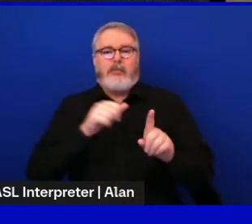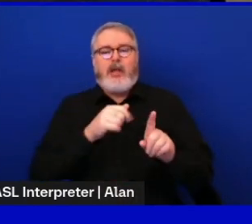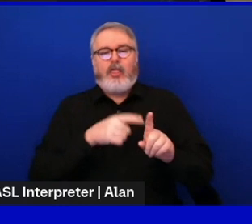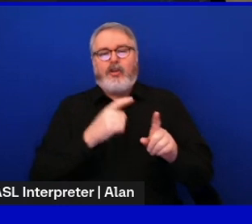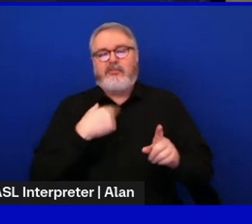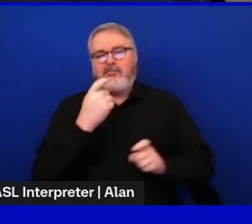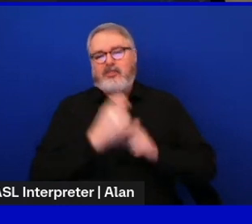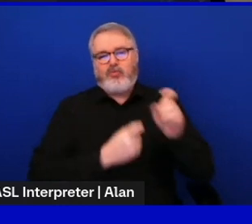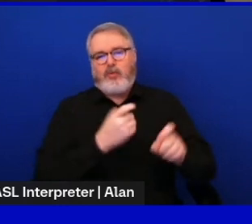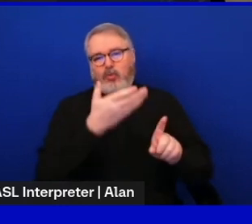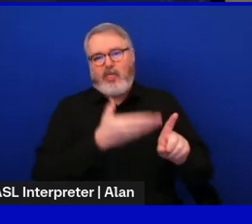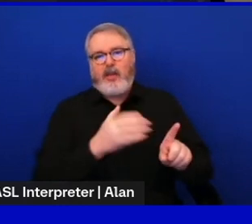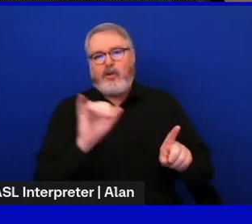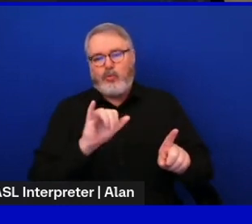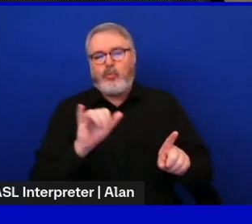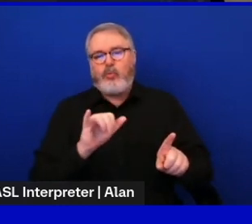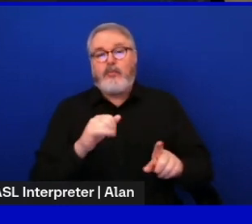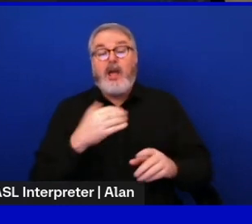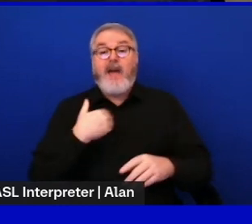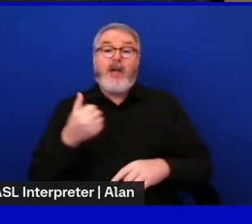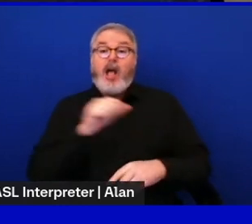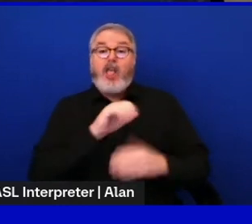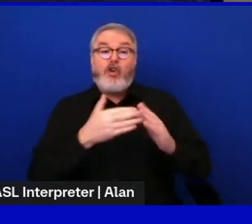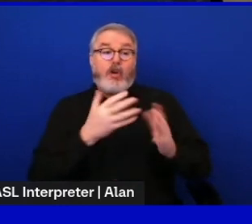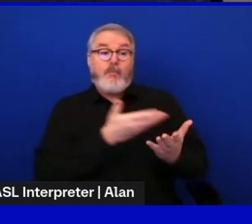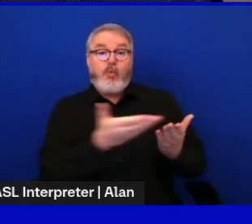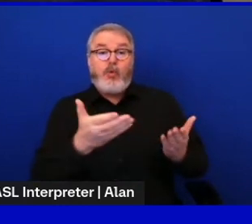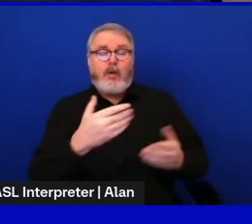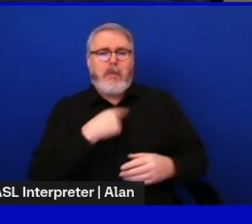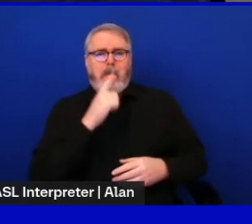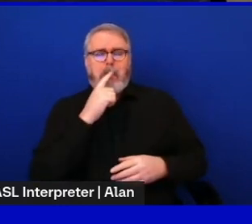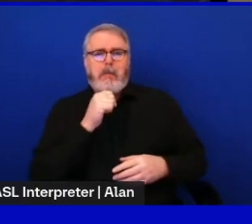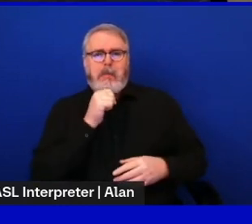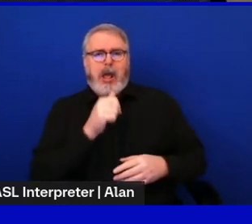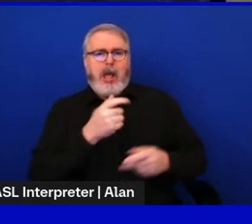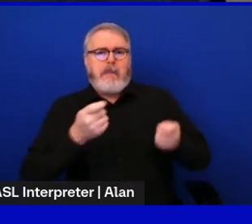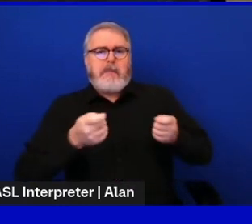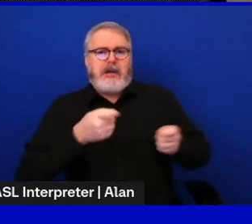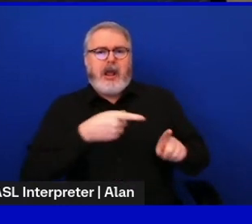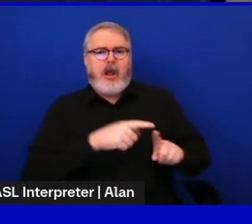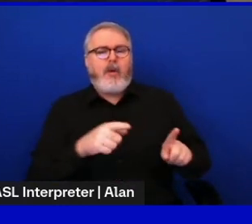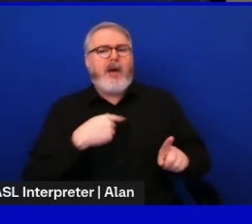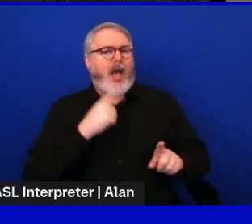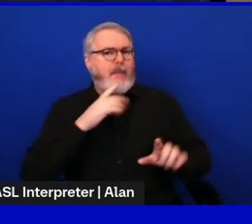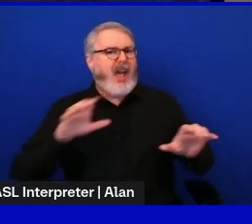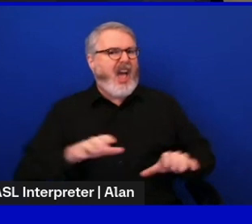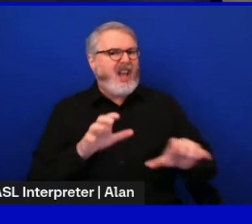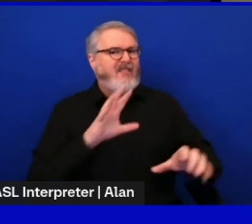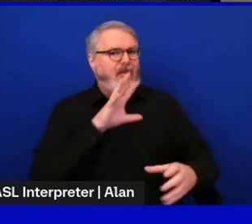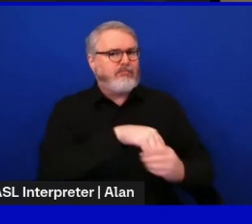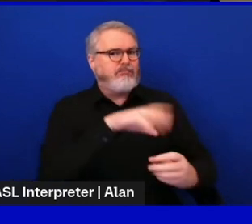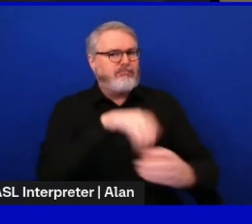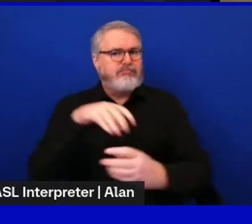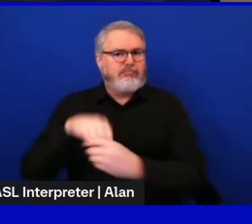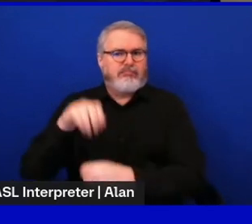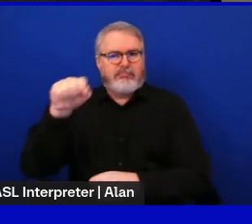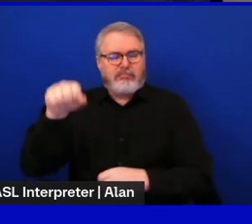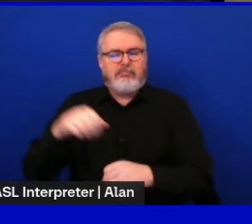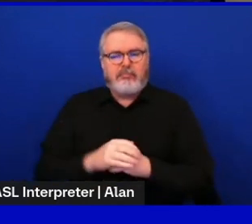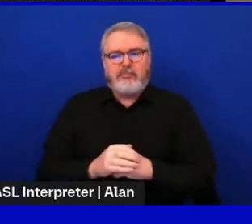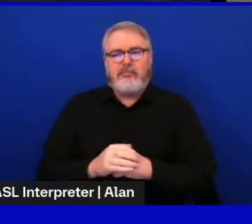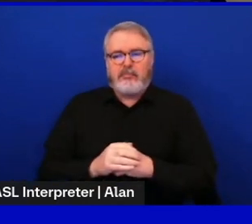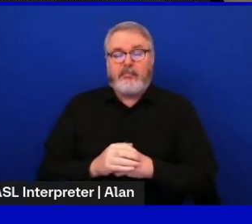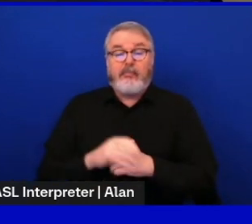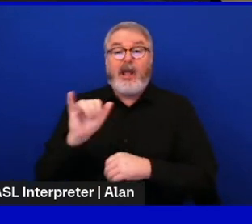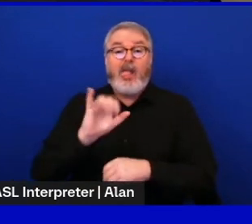communities where I'm not a contributor, but I'm or a maintainer, but I'm an active supporter of those. Like it was mentioned earlier,